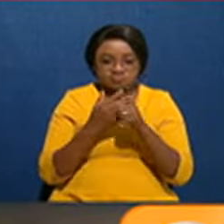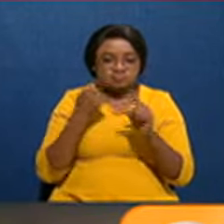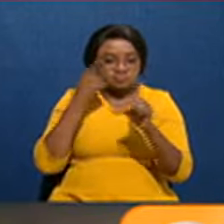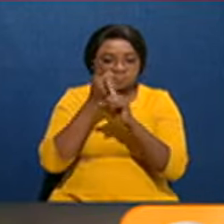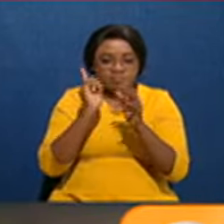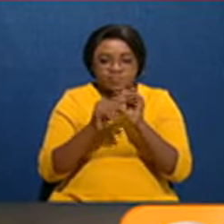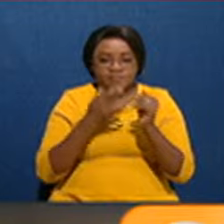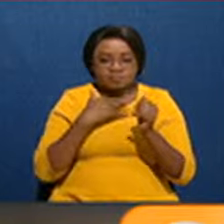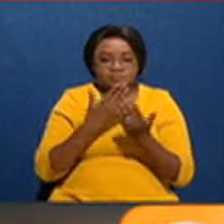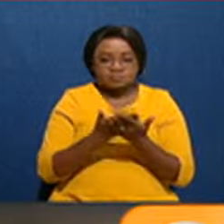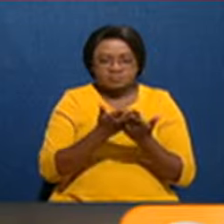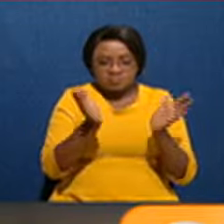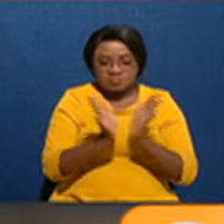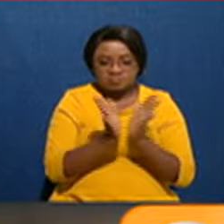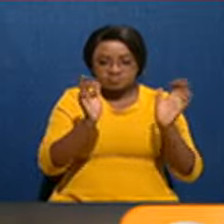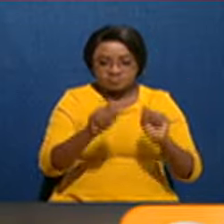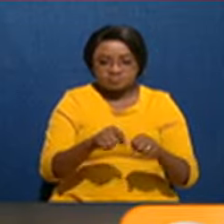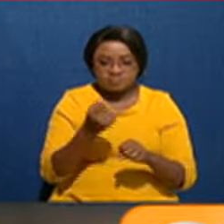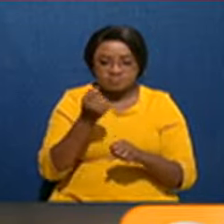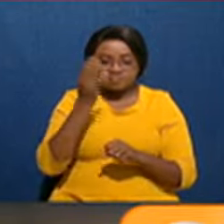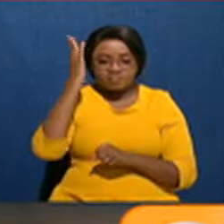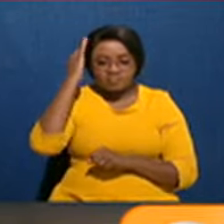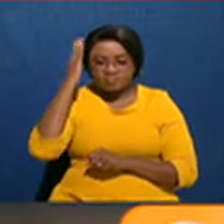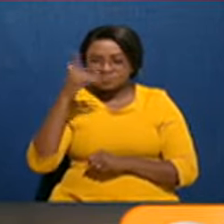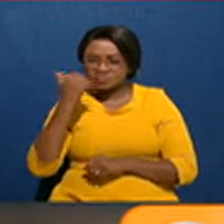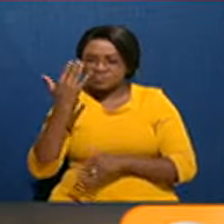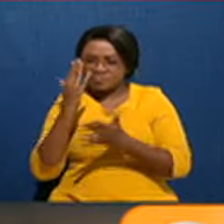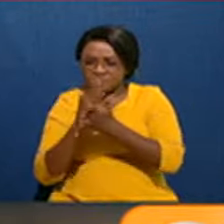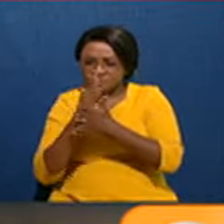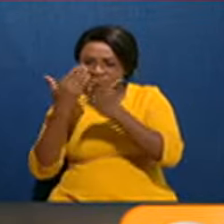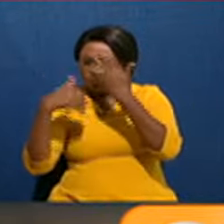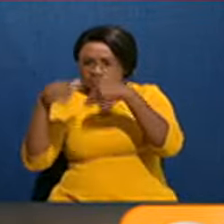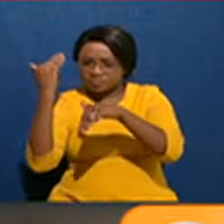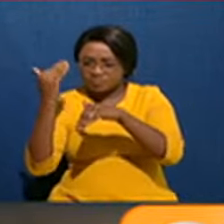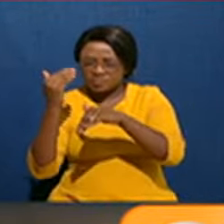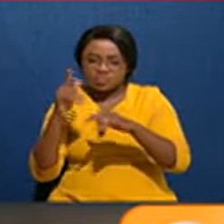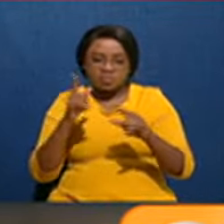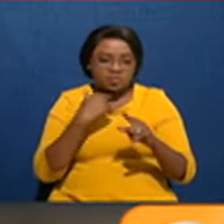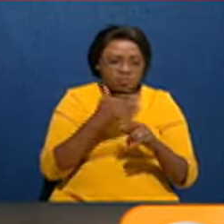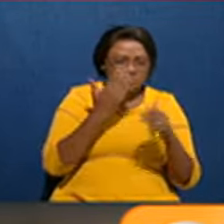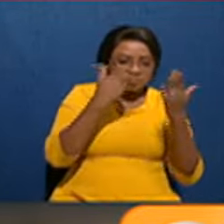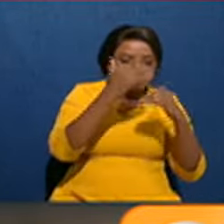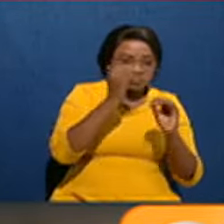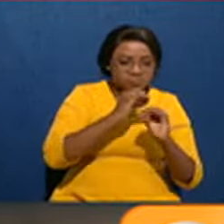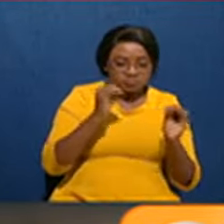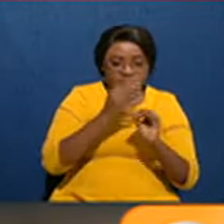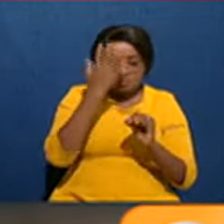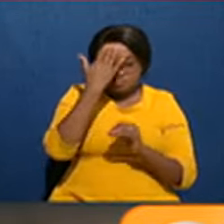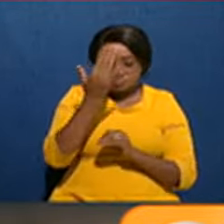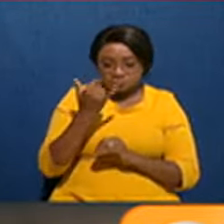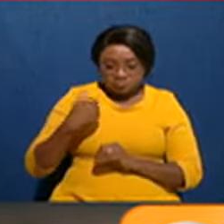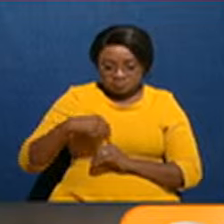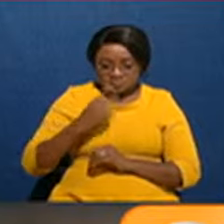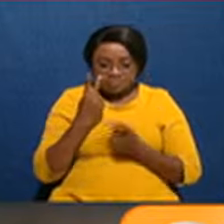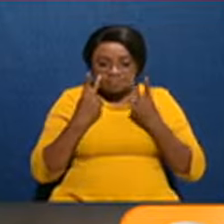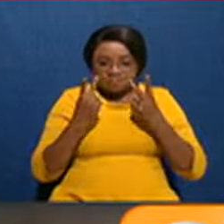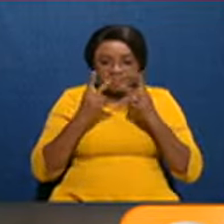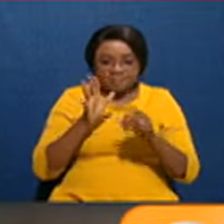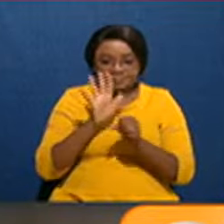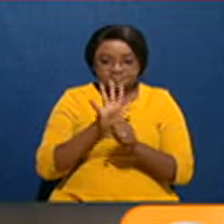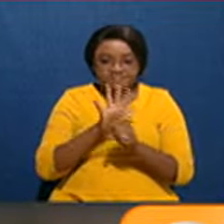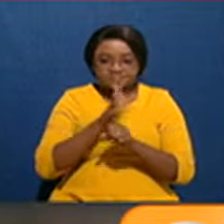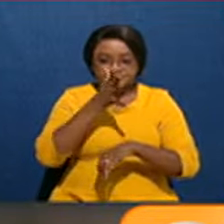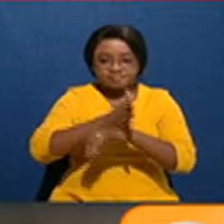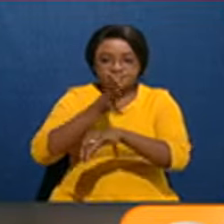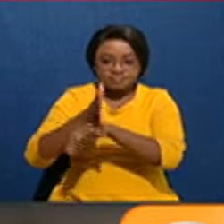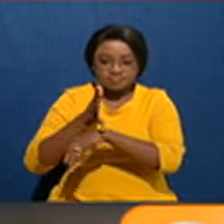educated on how to tell who is a properly qualified engineer and who is not. Because we see a lot of, we can call them quacks,